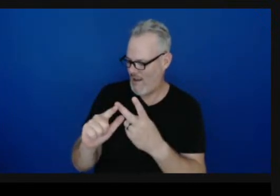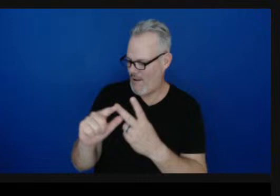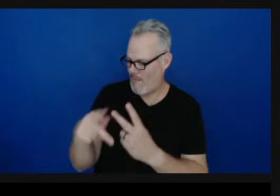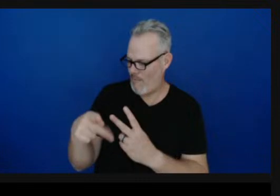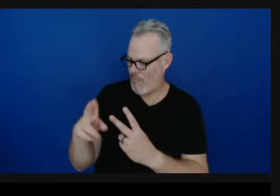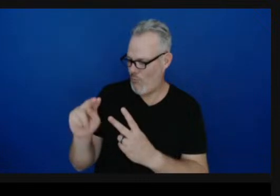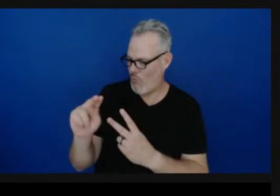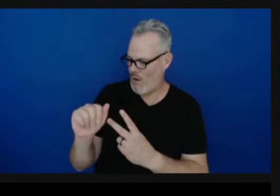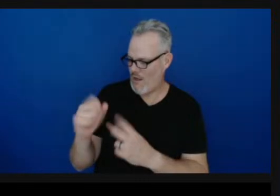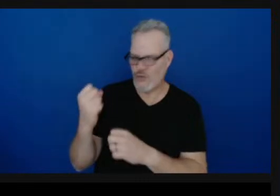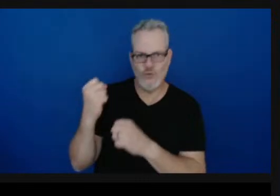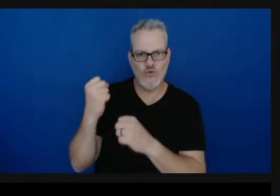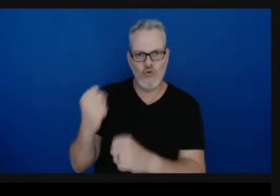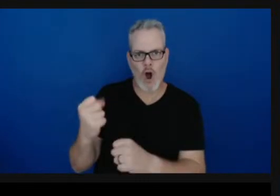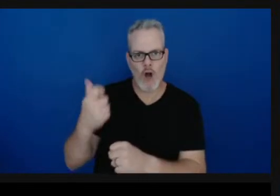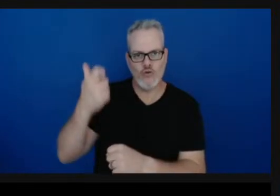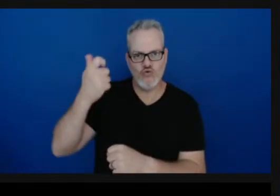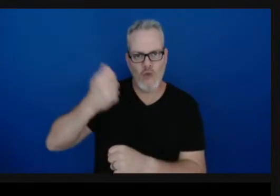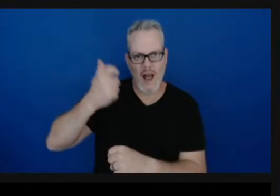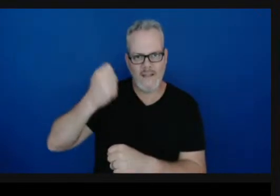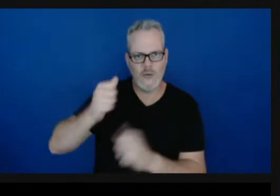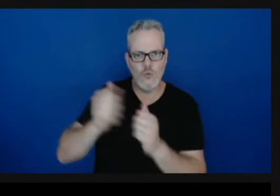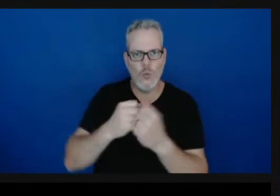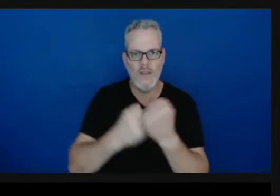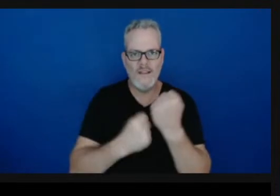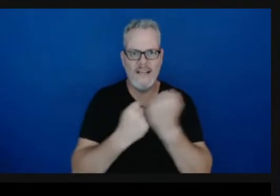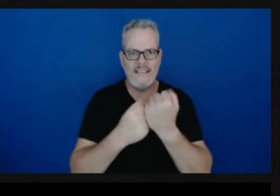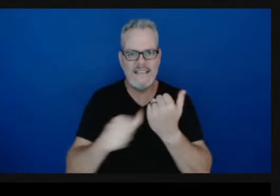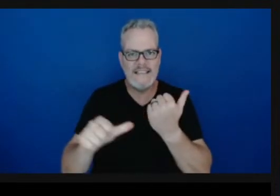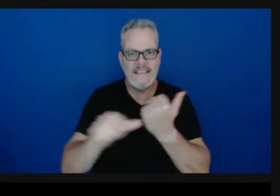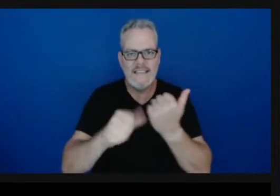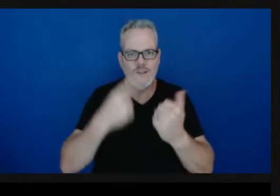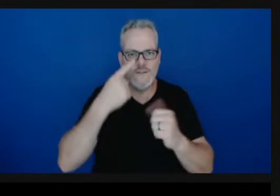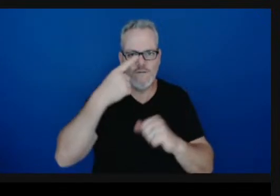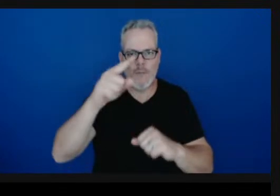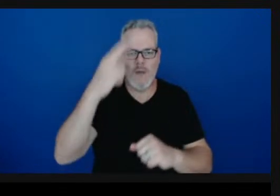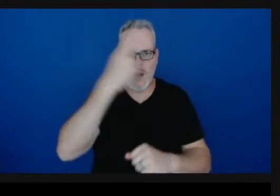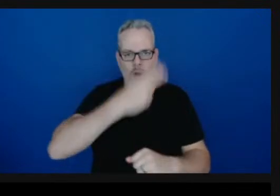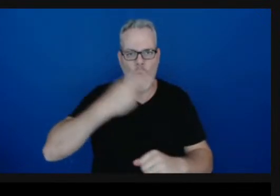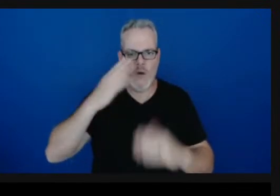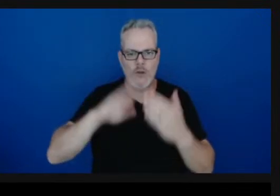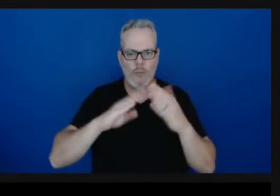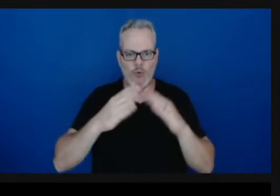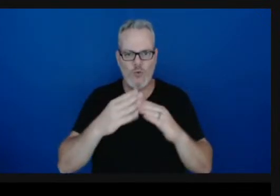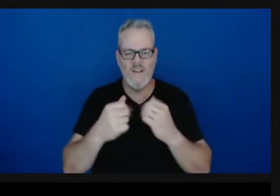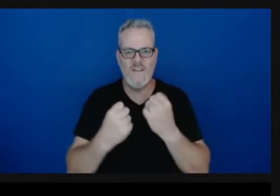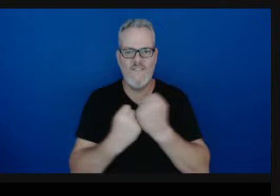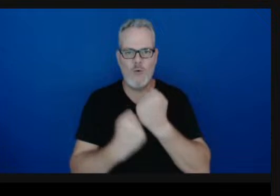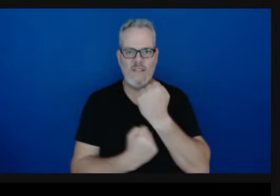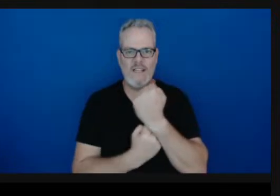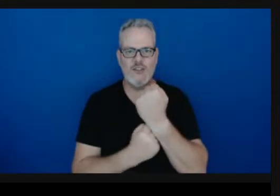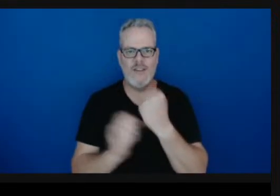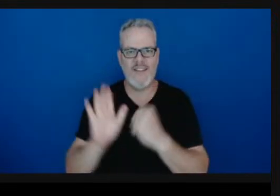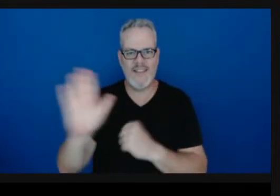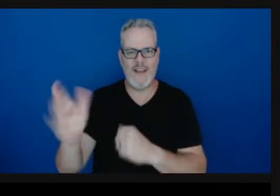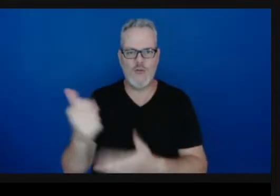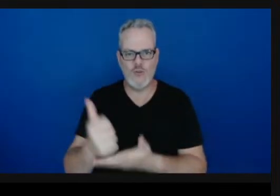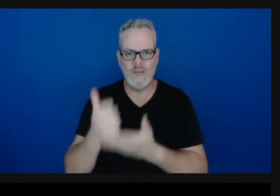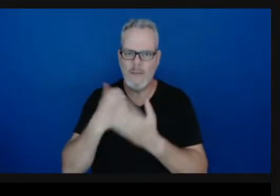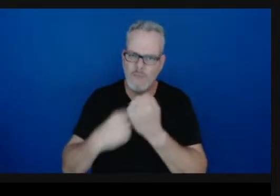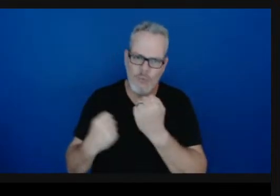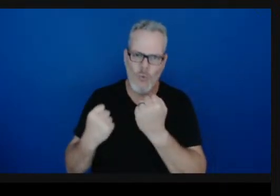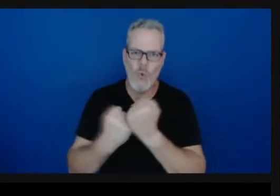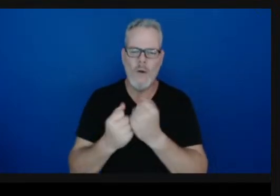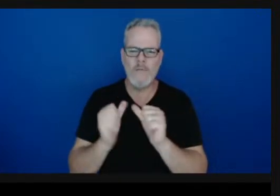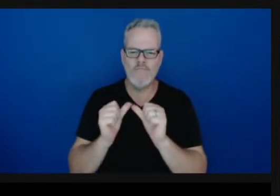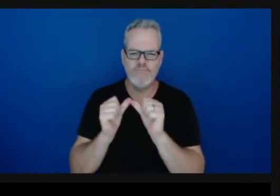Hawaii, with the assistance of the Hawaii Community Foundation. Their support has really helped keep this program as well